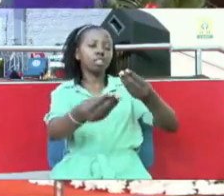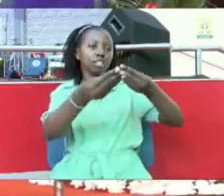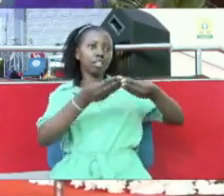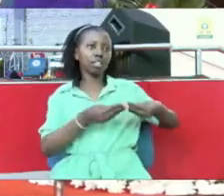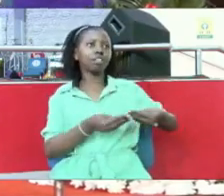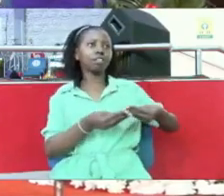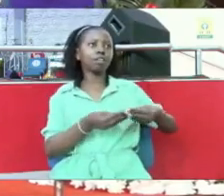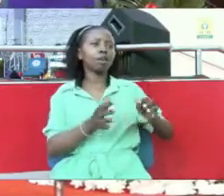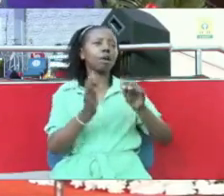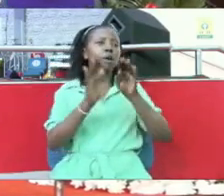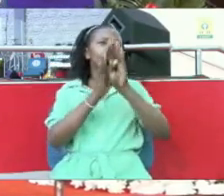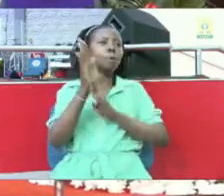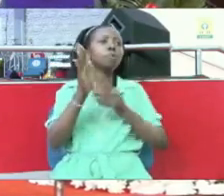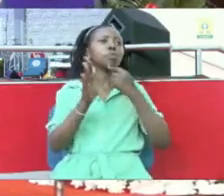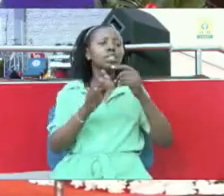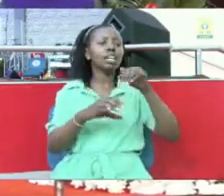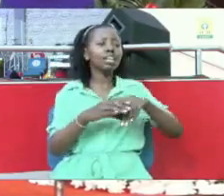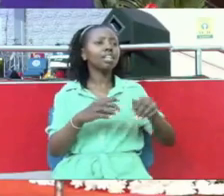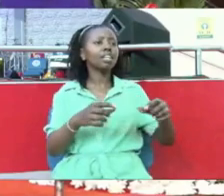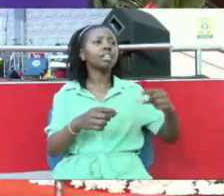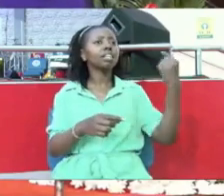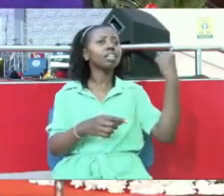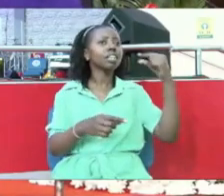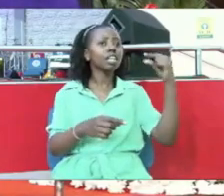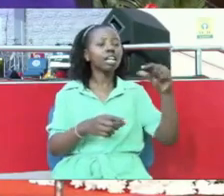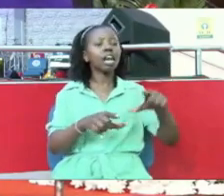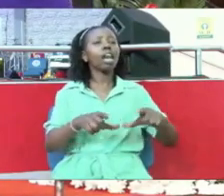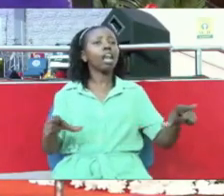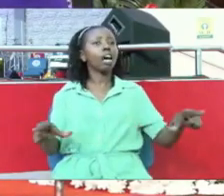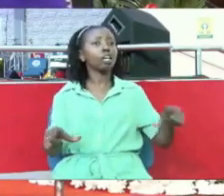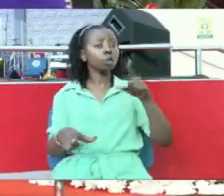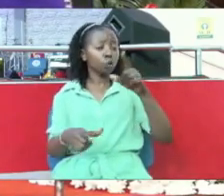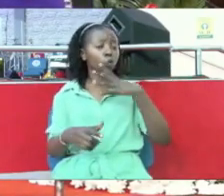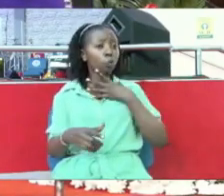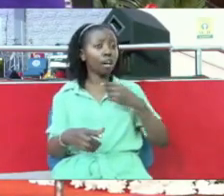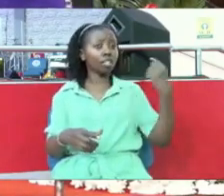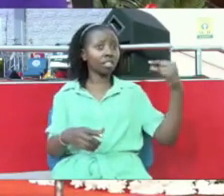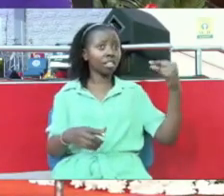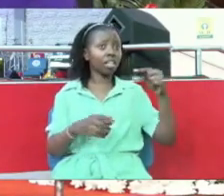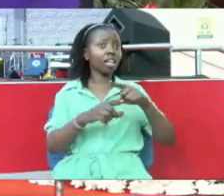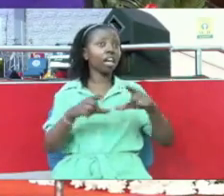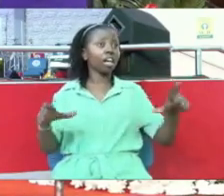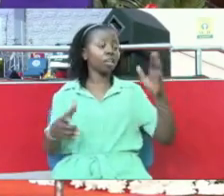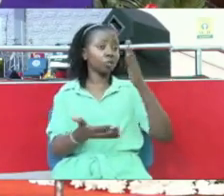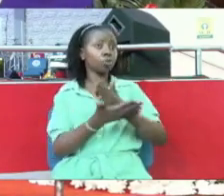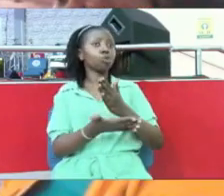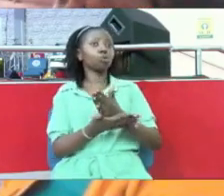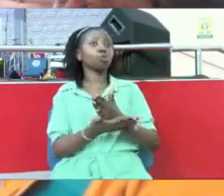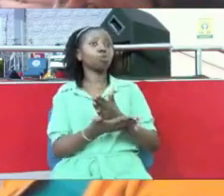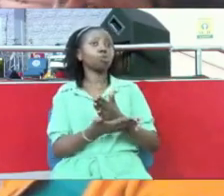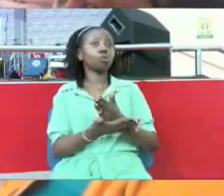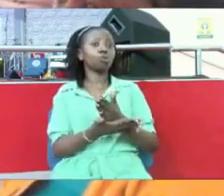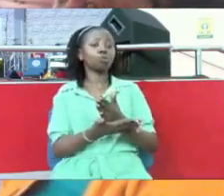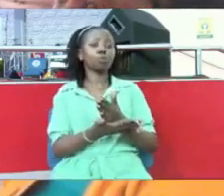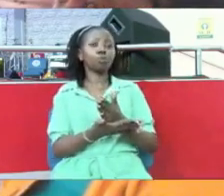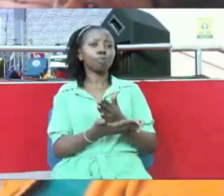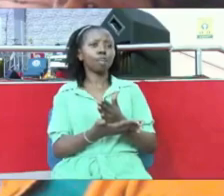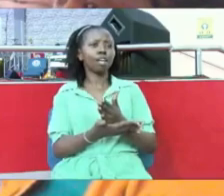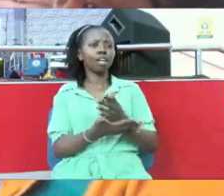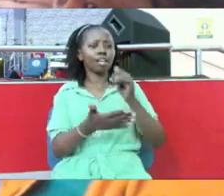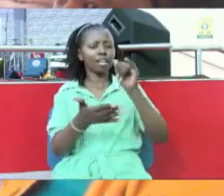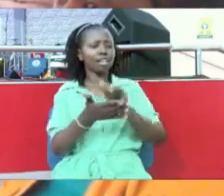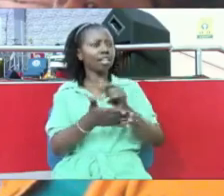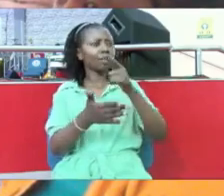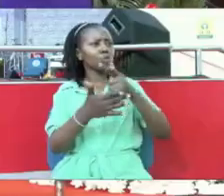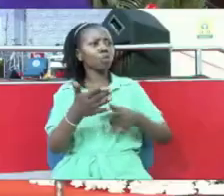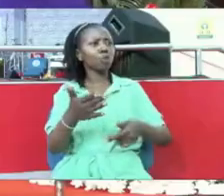green pastures. Isn't that what you need? Green pastures. Kwenye majani mabichi. That is what